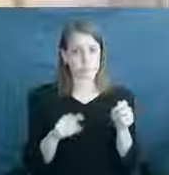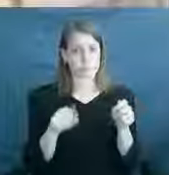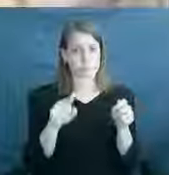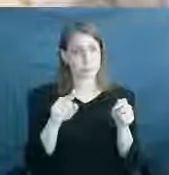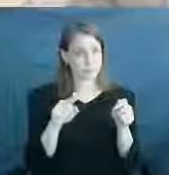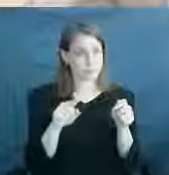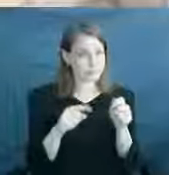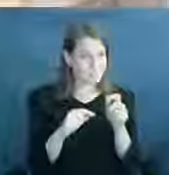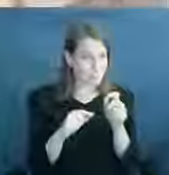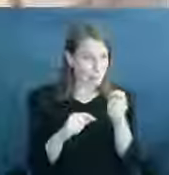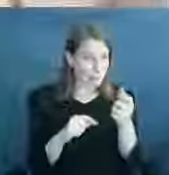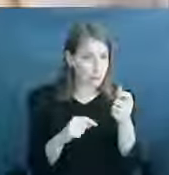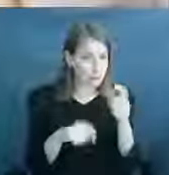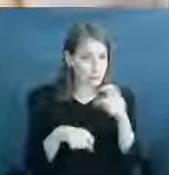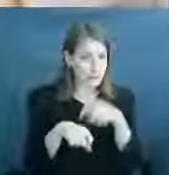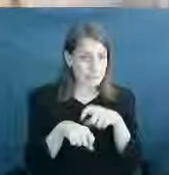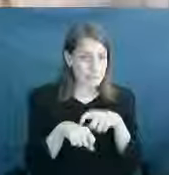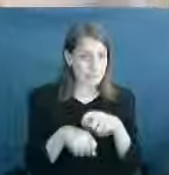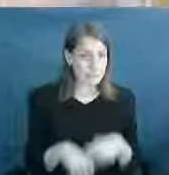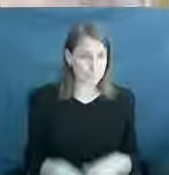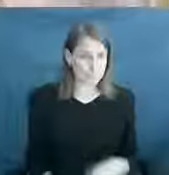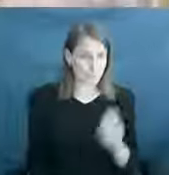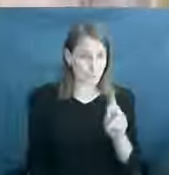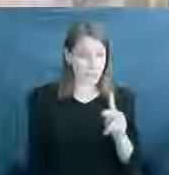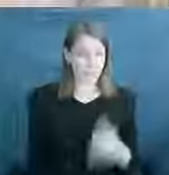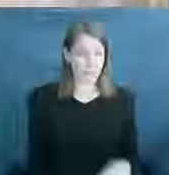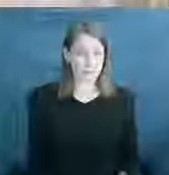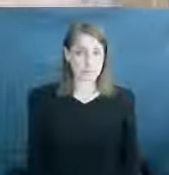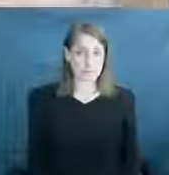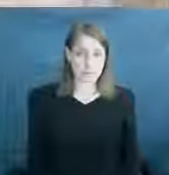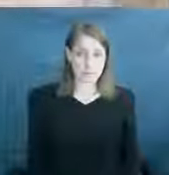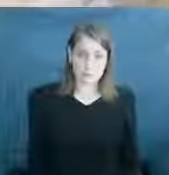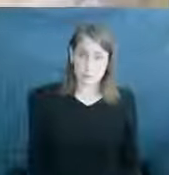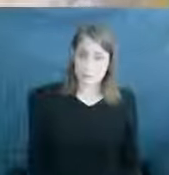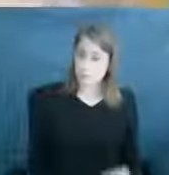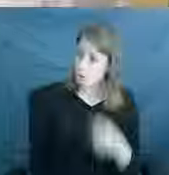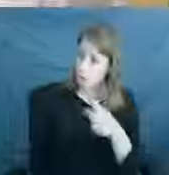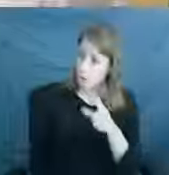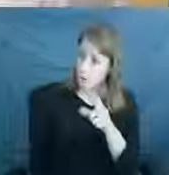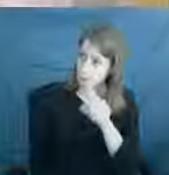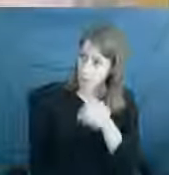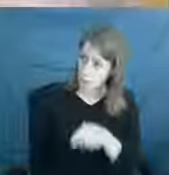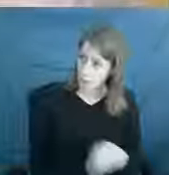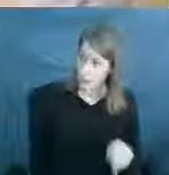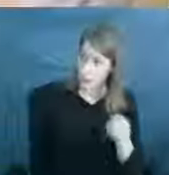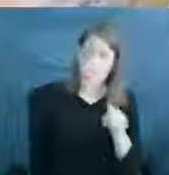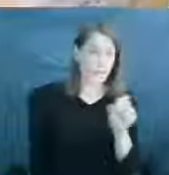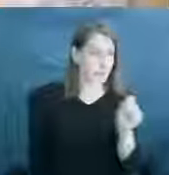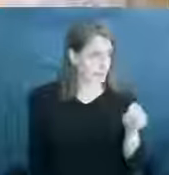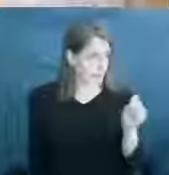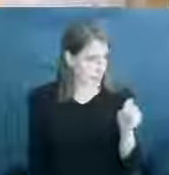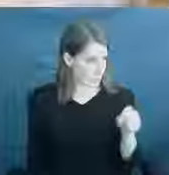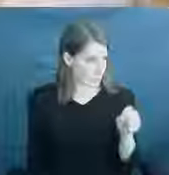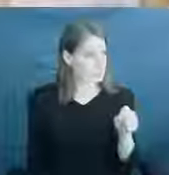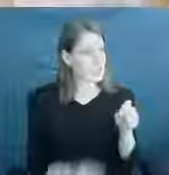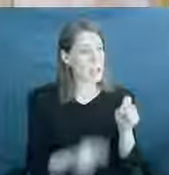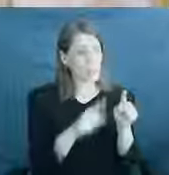because we're going to end up cutting round with a coping saw between the gaps, and then we're only cutting out little chunks at a